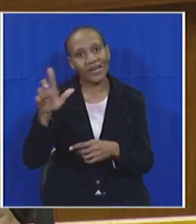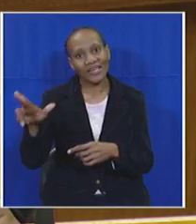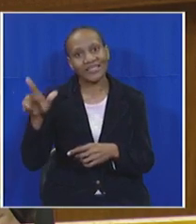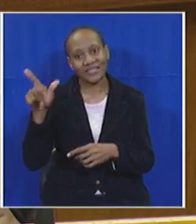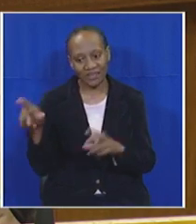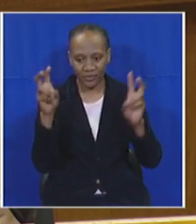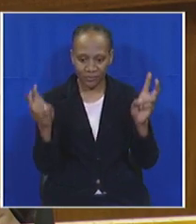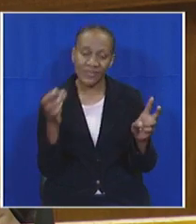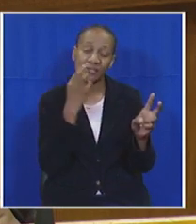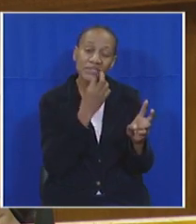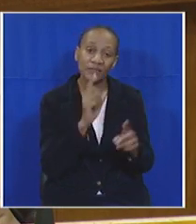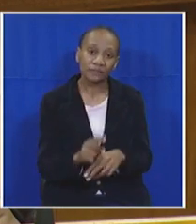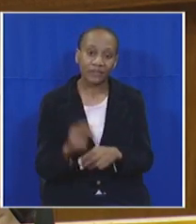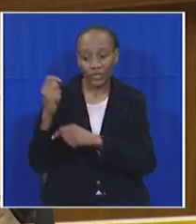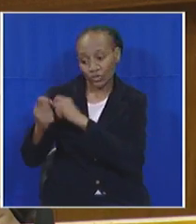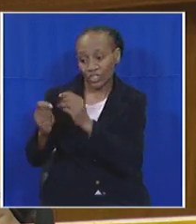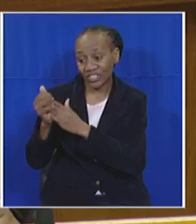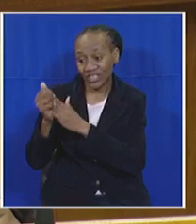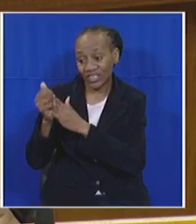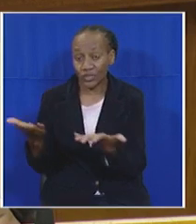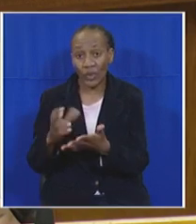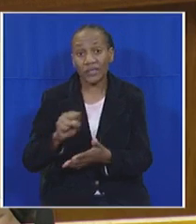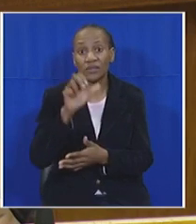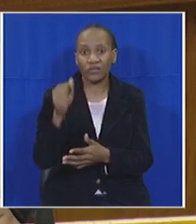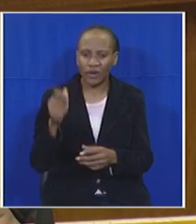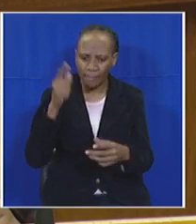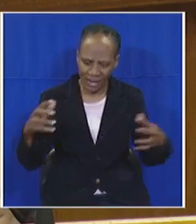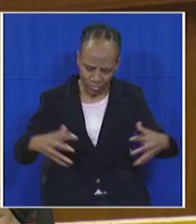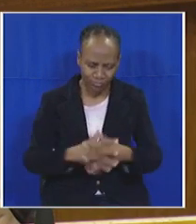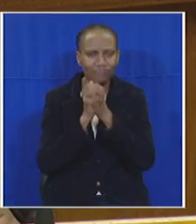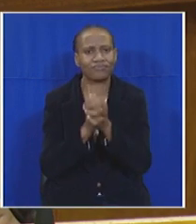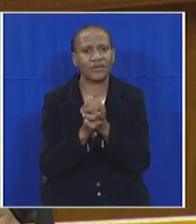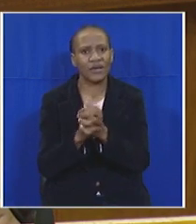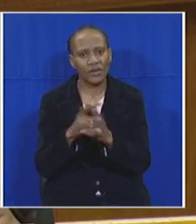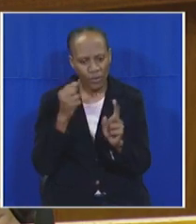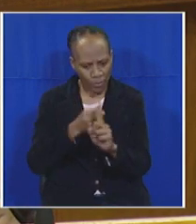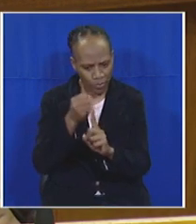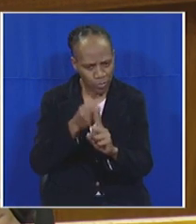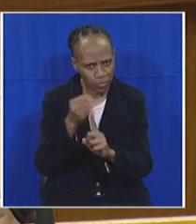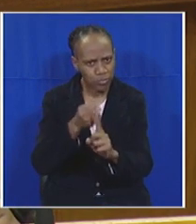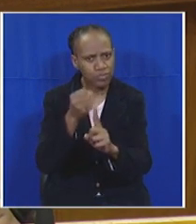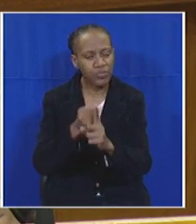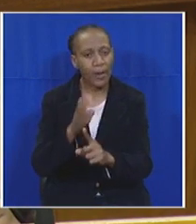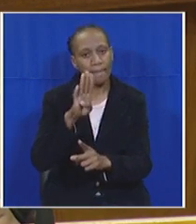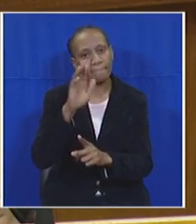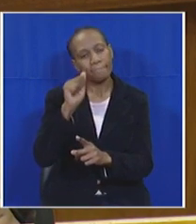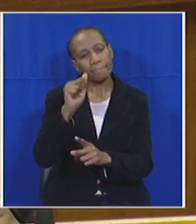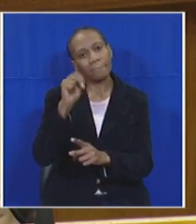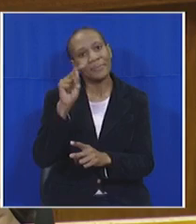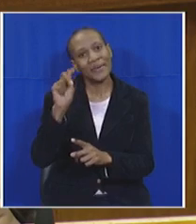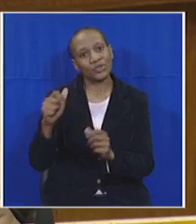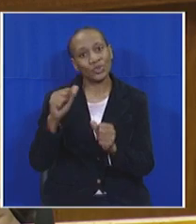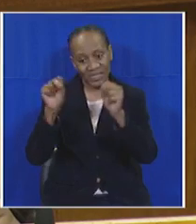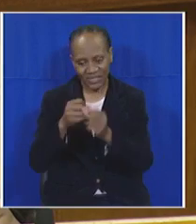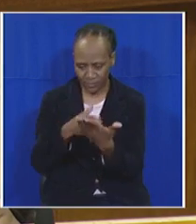1987, and the quote goes as, "Traditional leaders in South Africa should unite to fight for the eradication of the Bantu stand system.